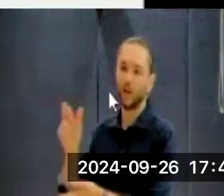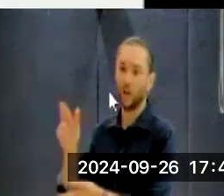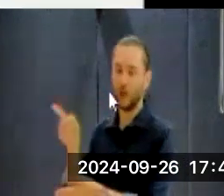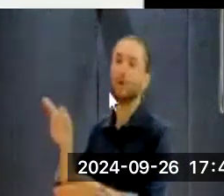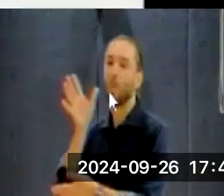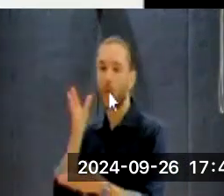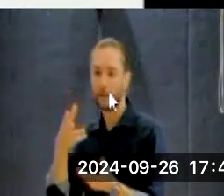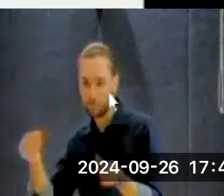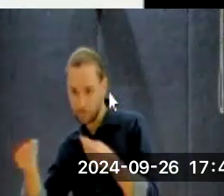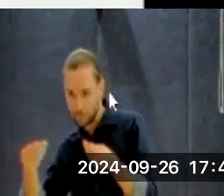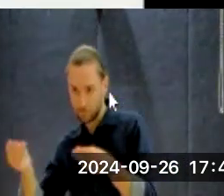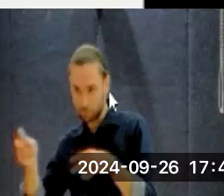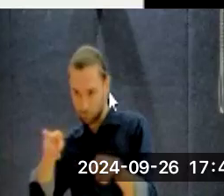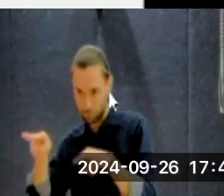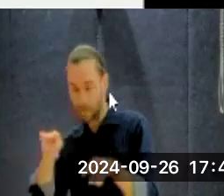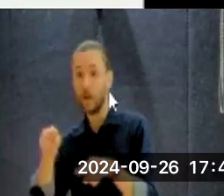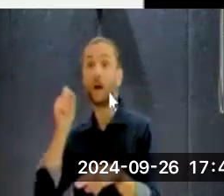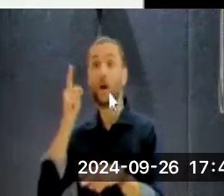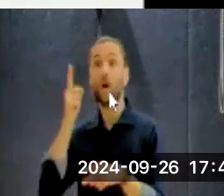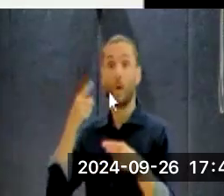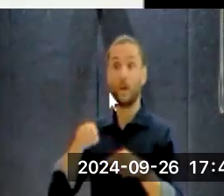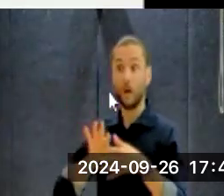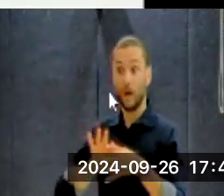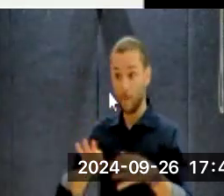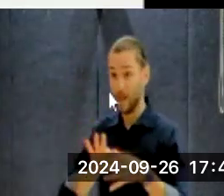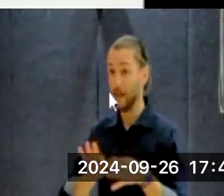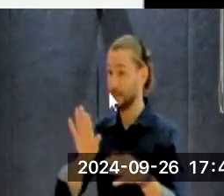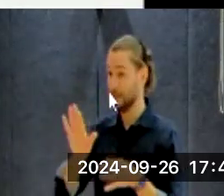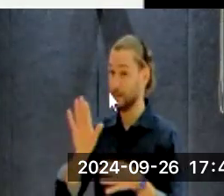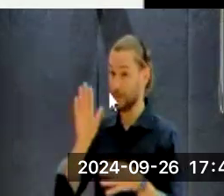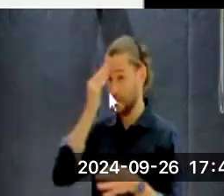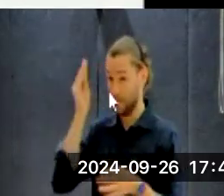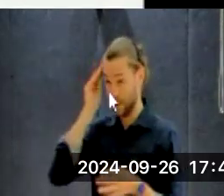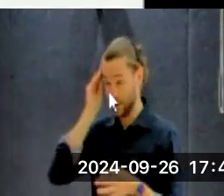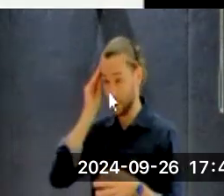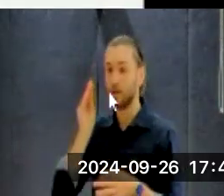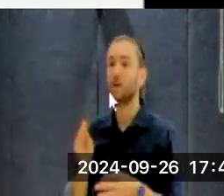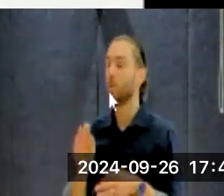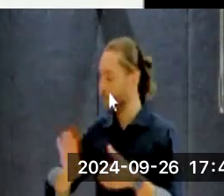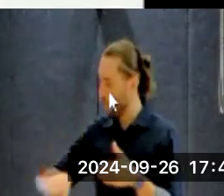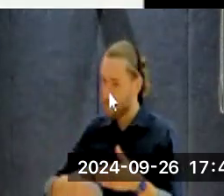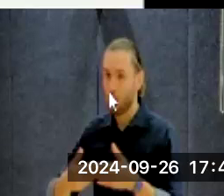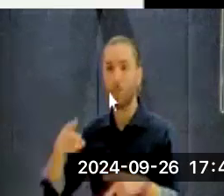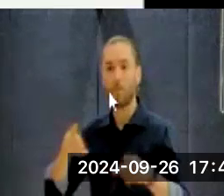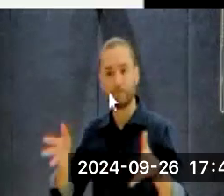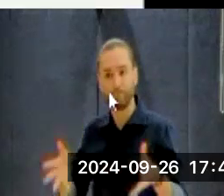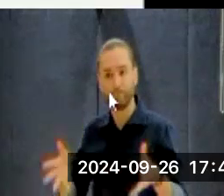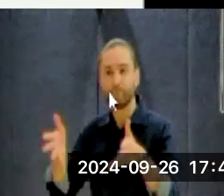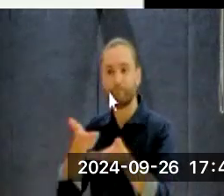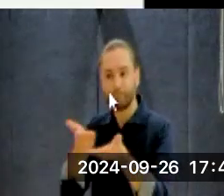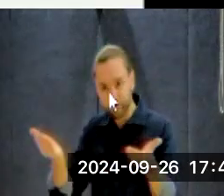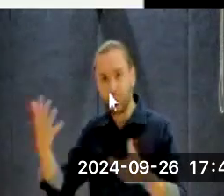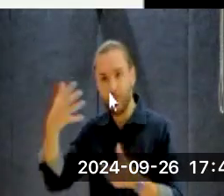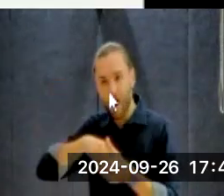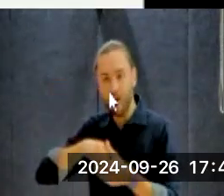want to encourage you to keep a few things in mind. Everyone is encouraged to participate. The foundation of our work is community